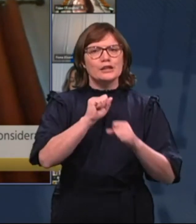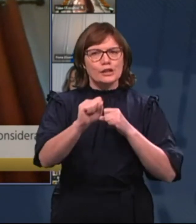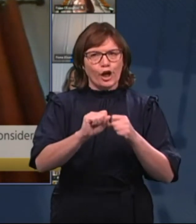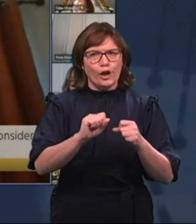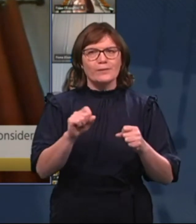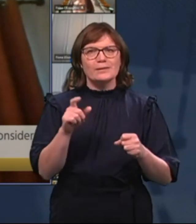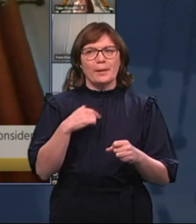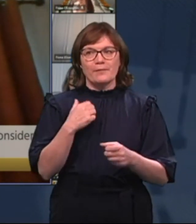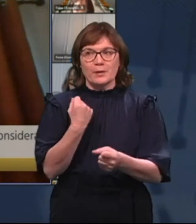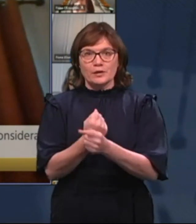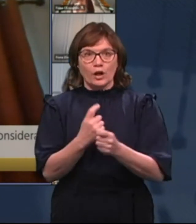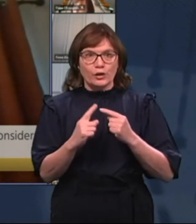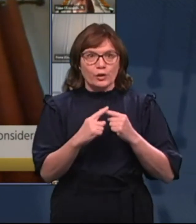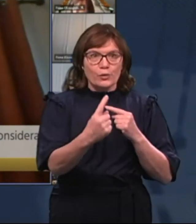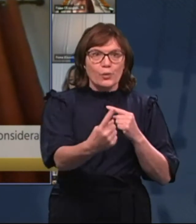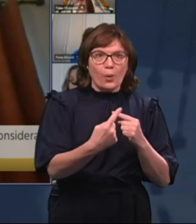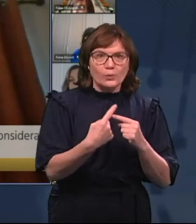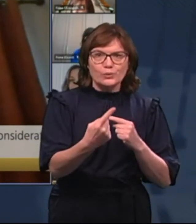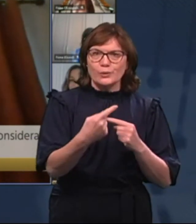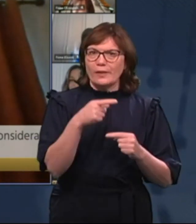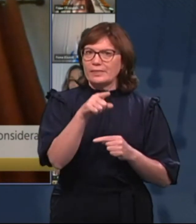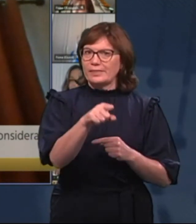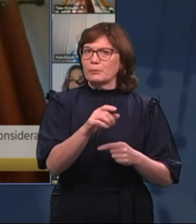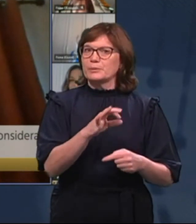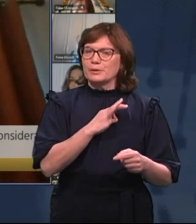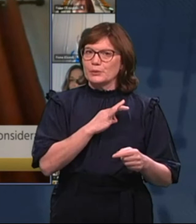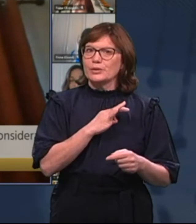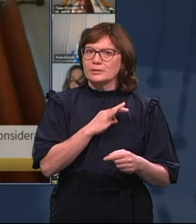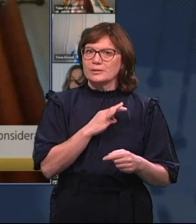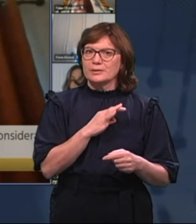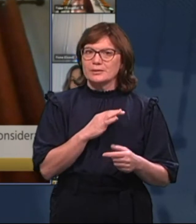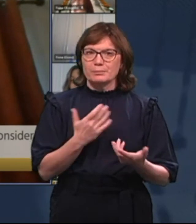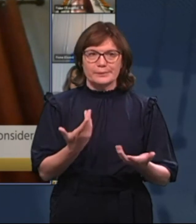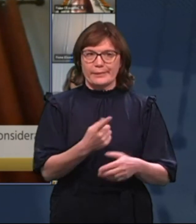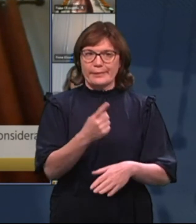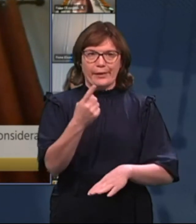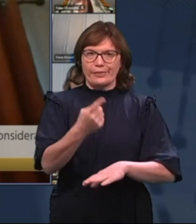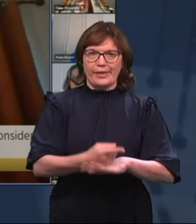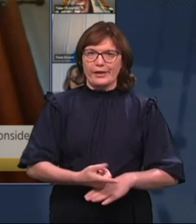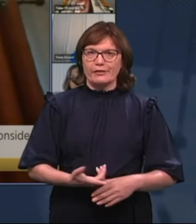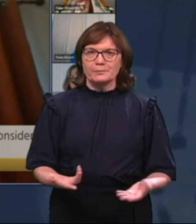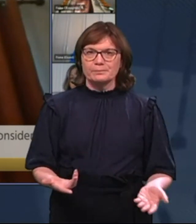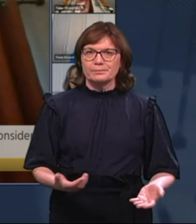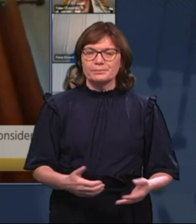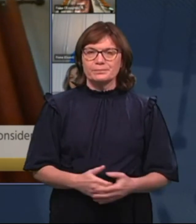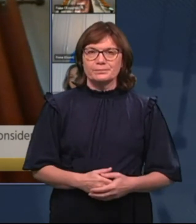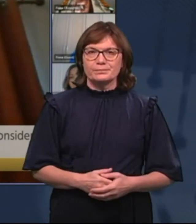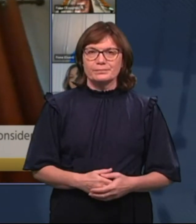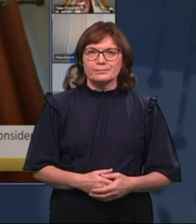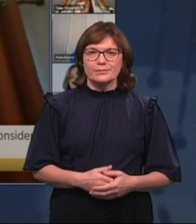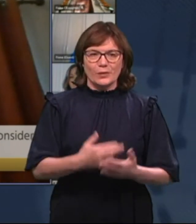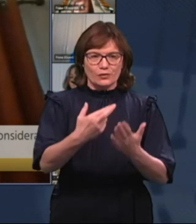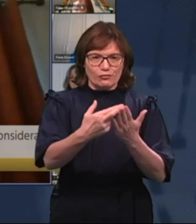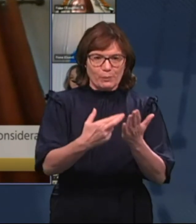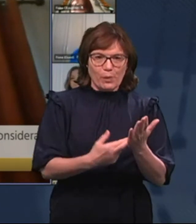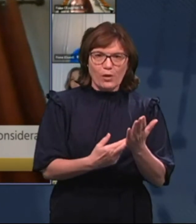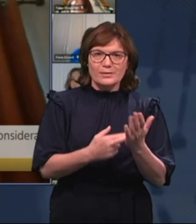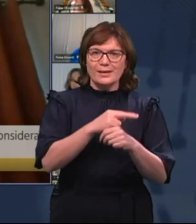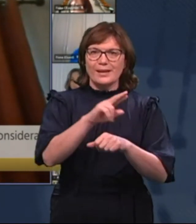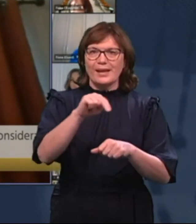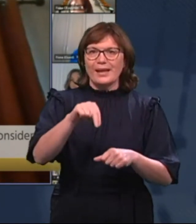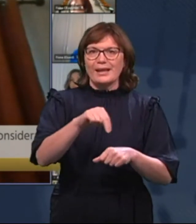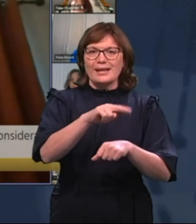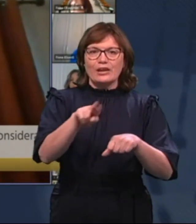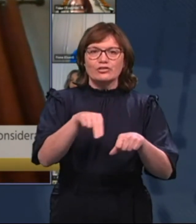things, and it isn't there. It just isn't there. And as I refer to those reports, the National